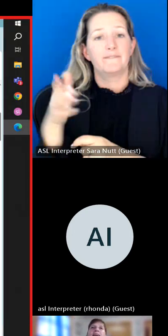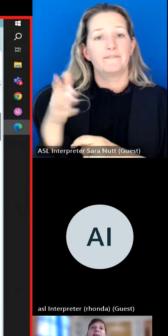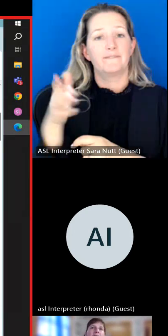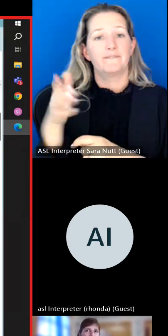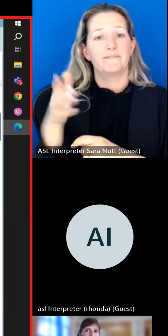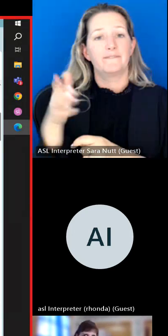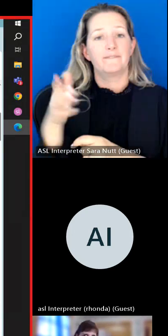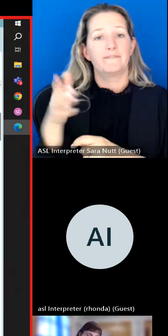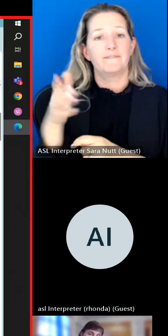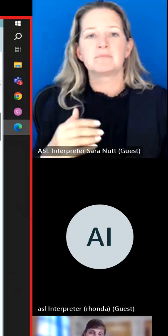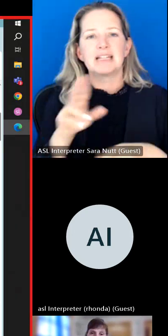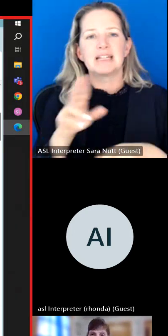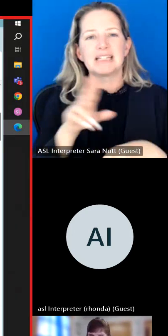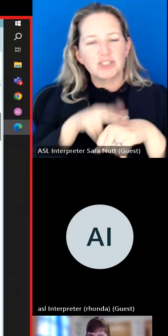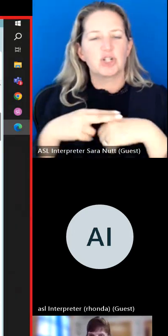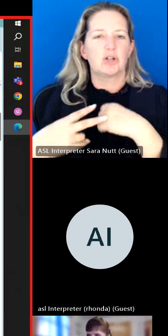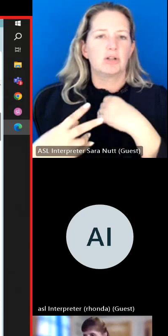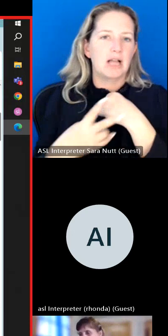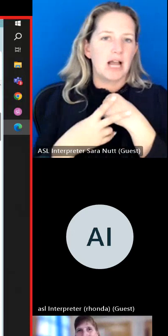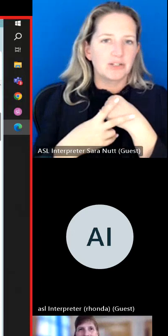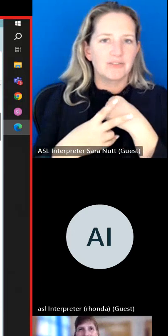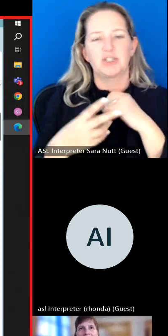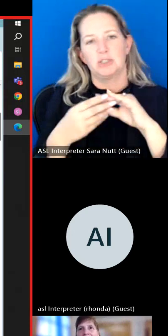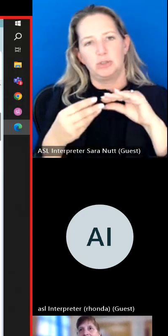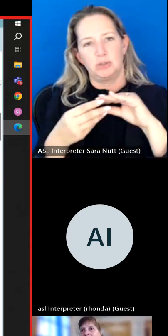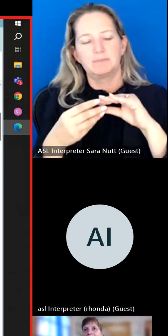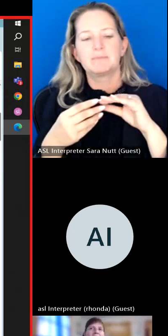story is different because it stars bald eagles.